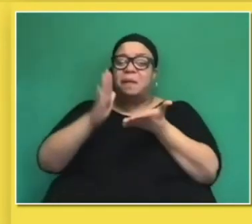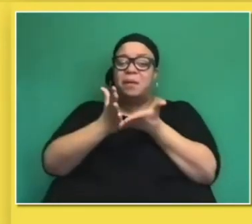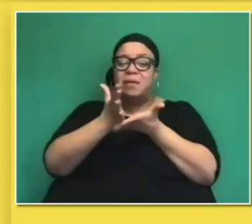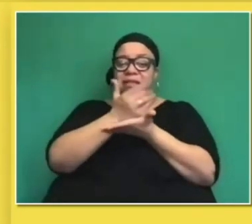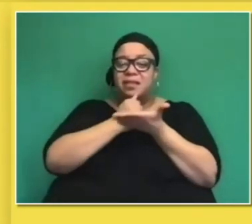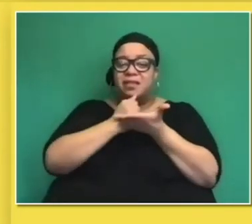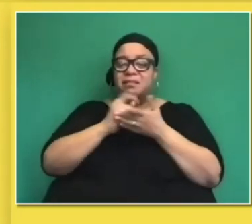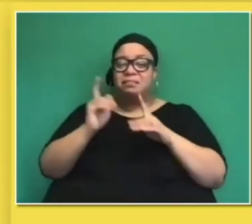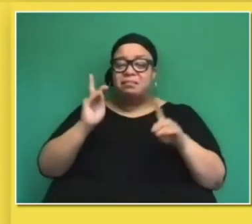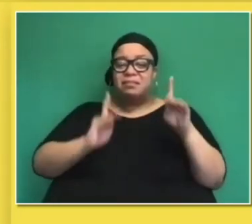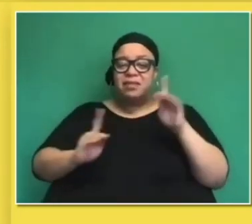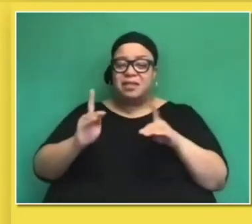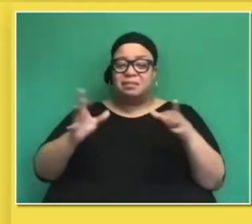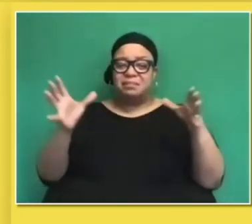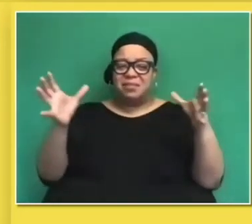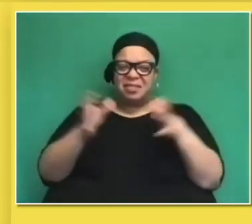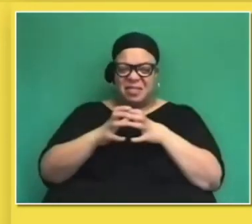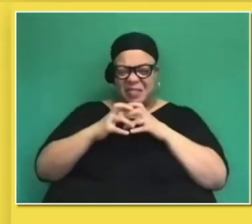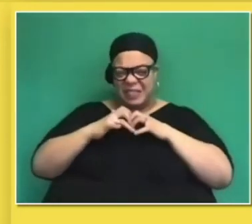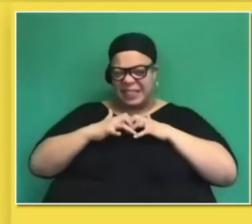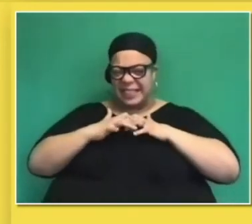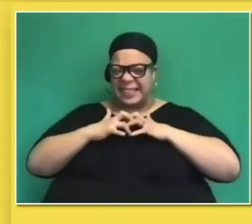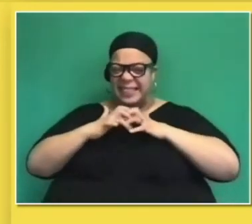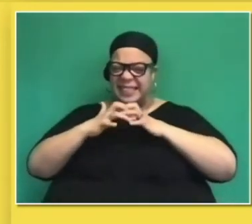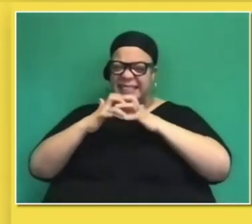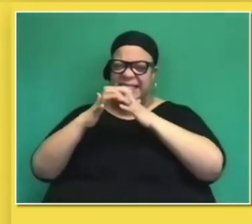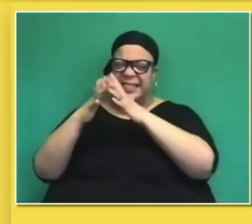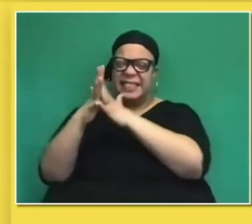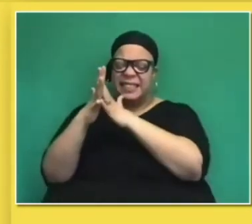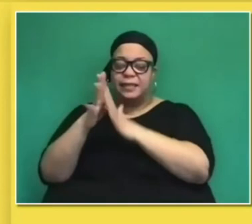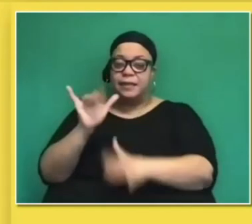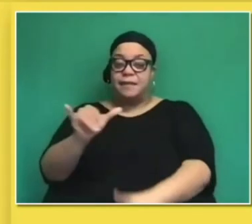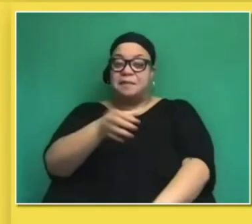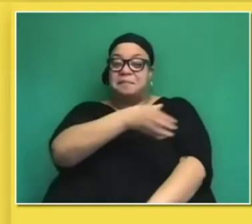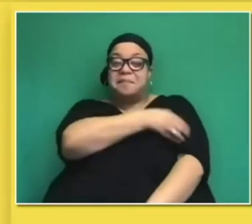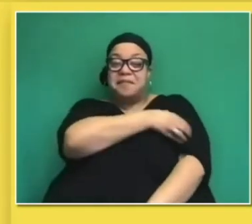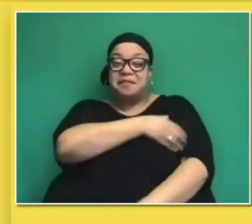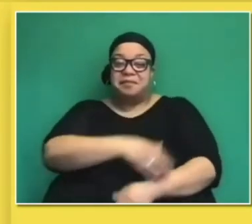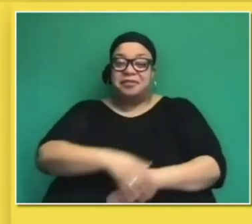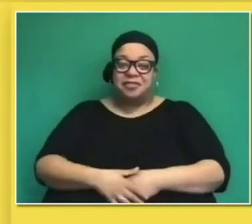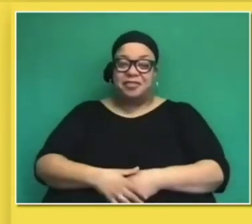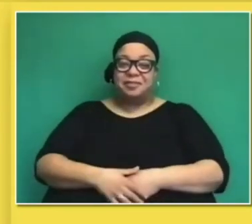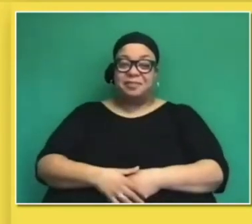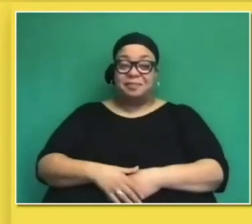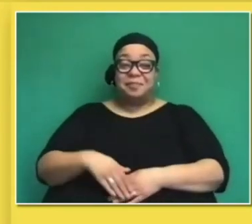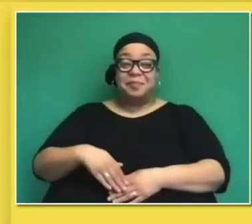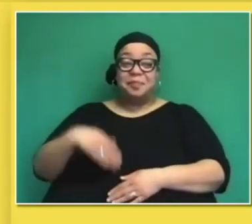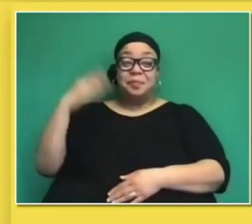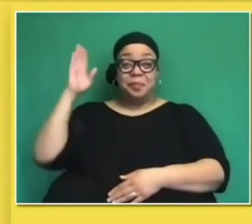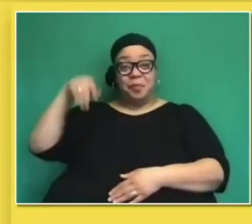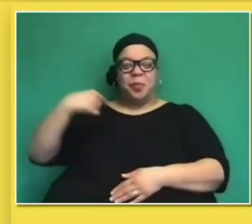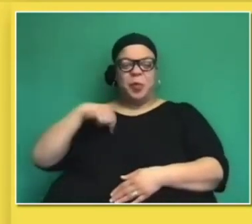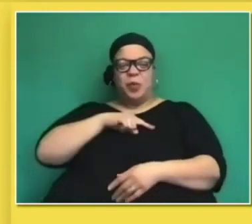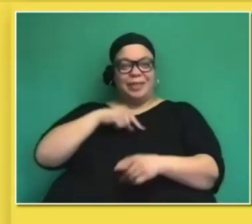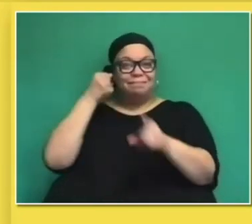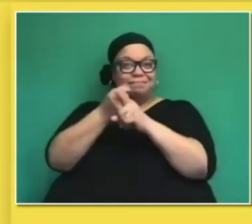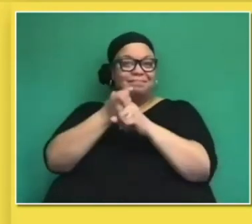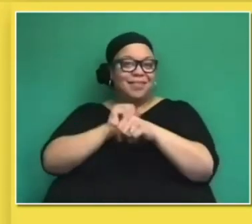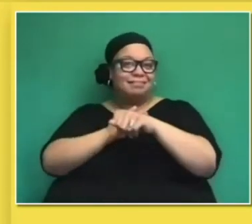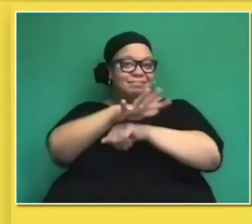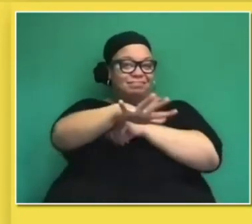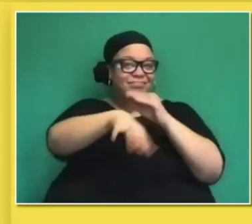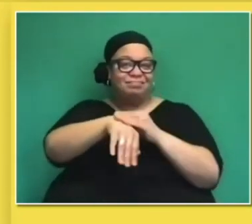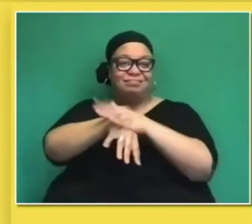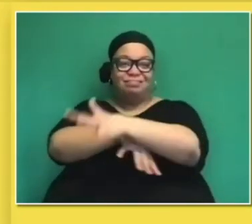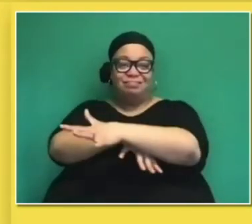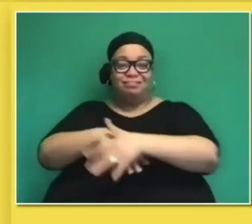We also know that we're having an impact. What the Poor People's Campaign pulled off in the past weeks, in the past months,